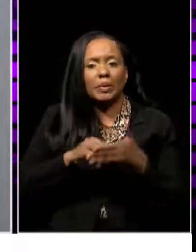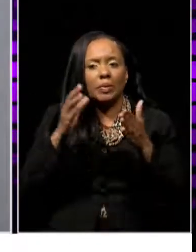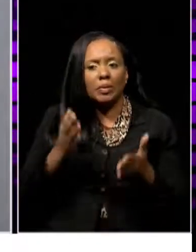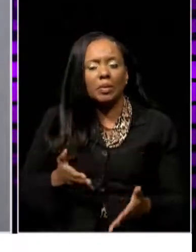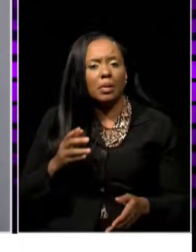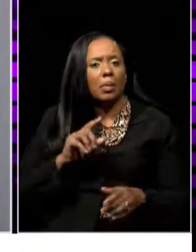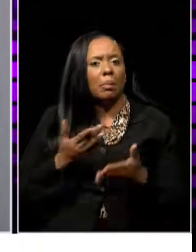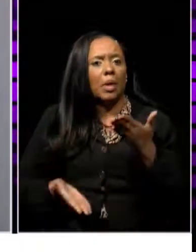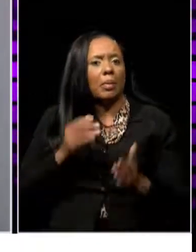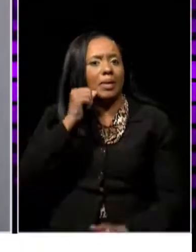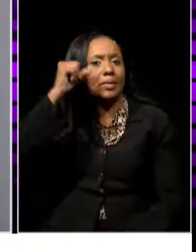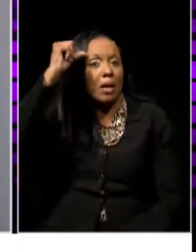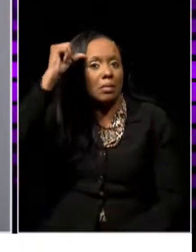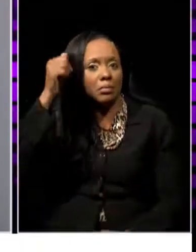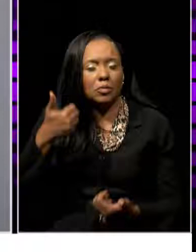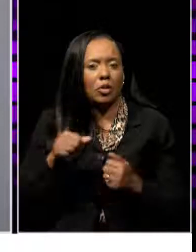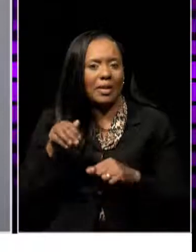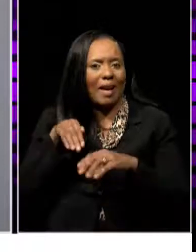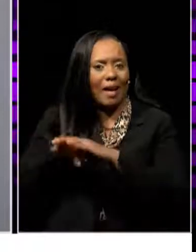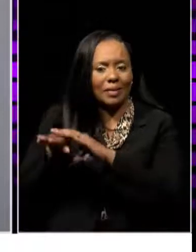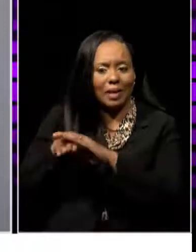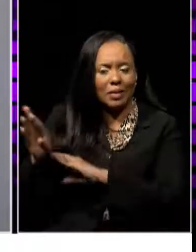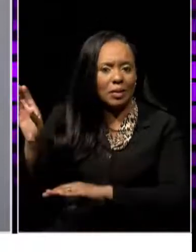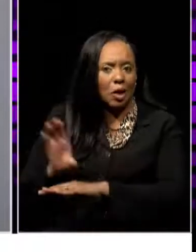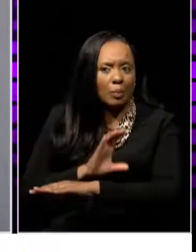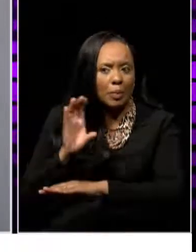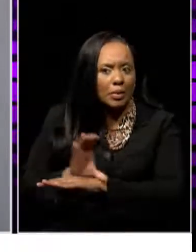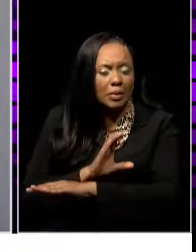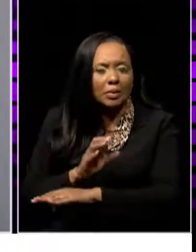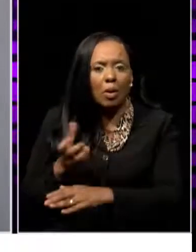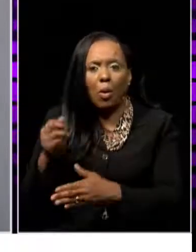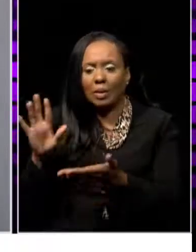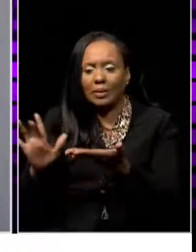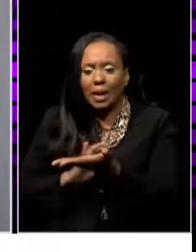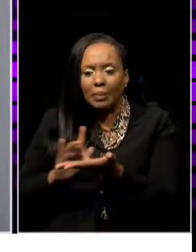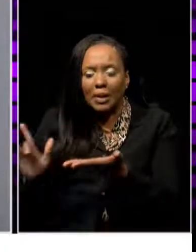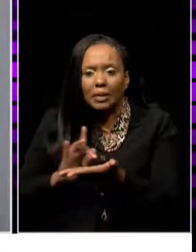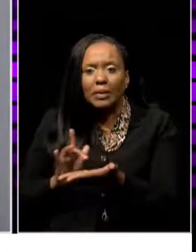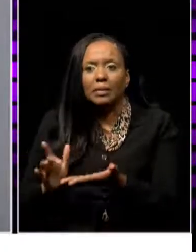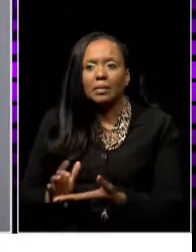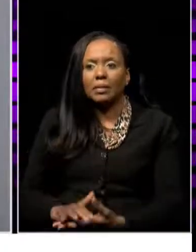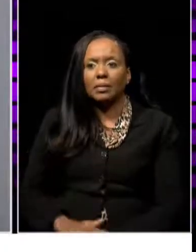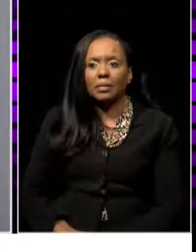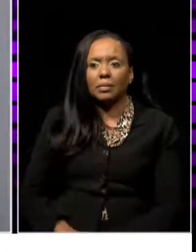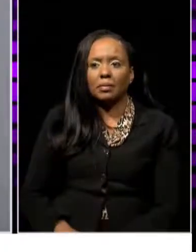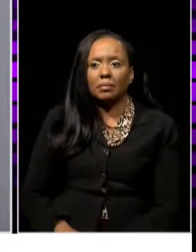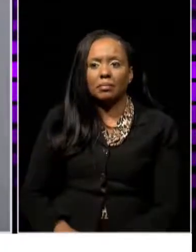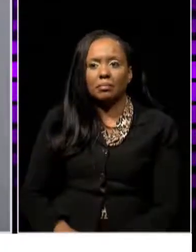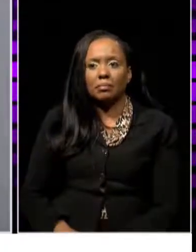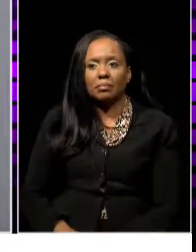like that. In some cases, I've heard of situations where students will say they did not do something.